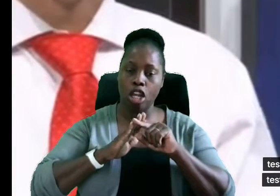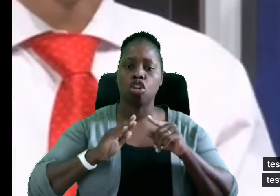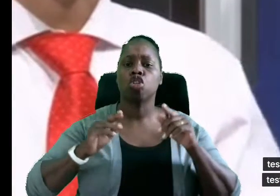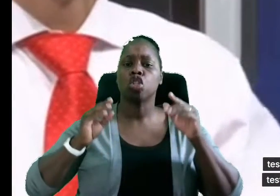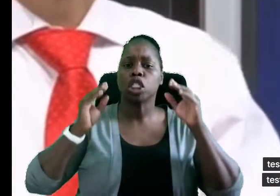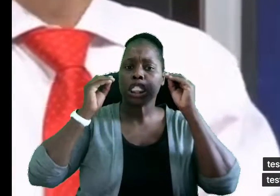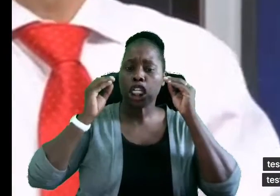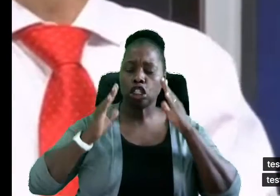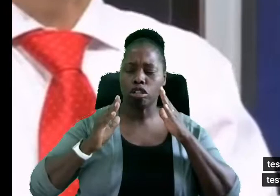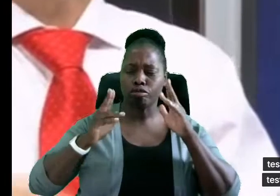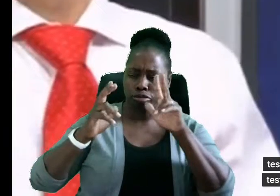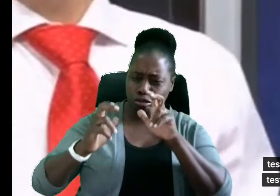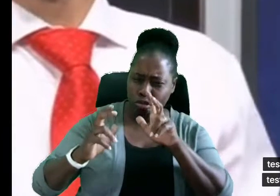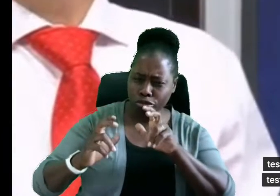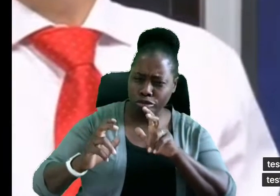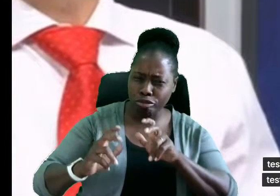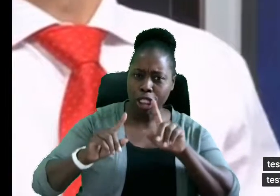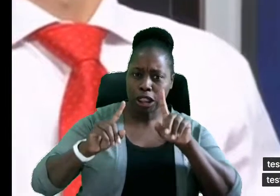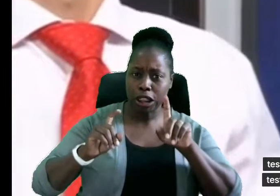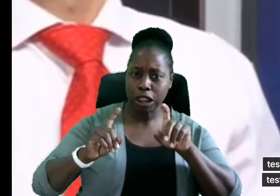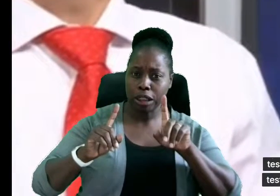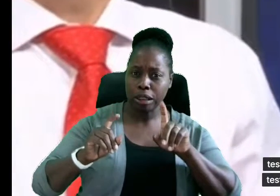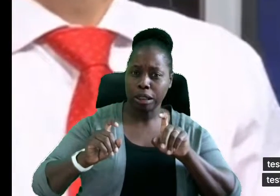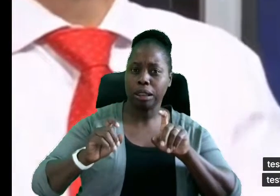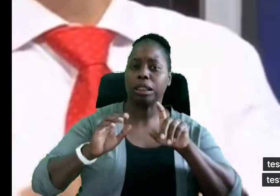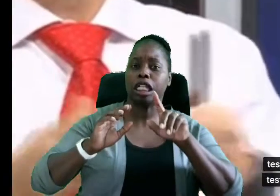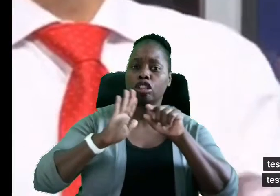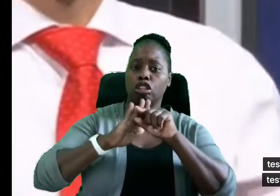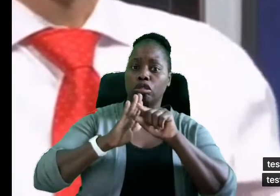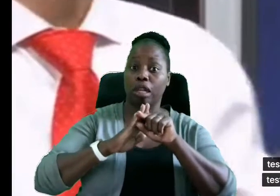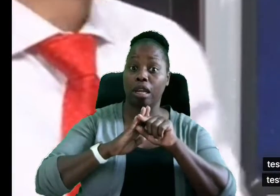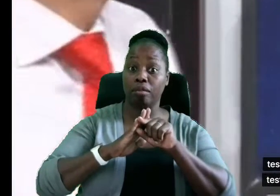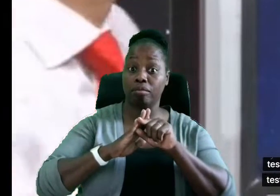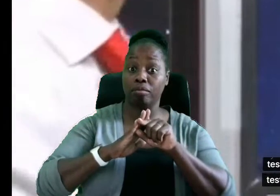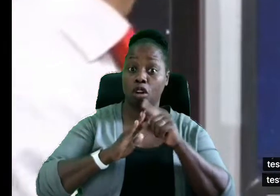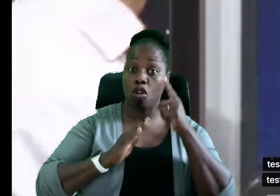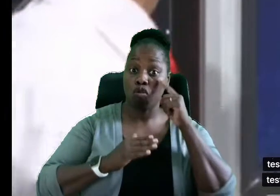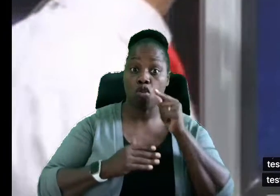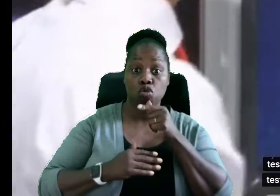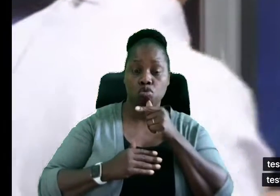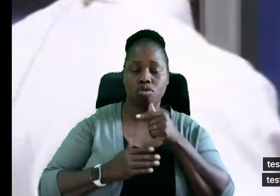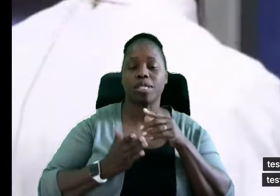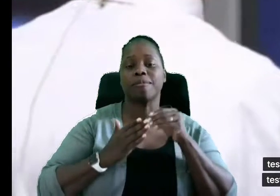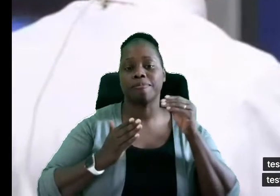test grades. So a teacher is analyzing test grades for her students.